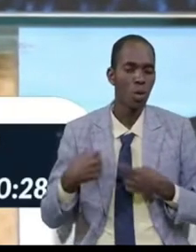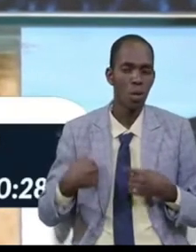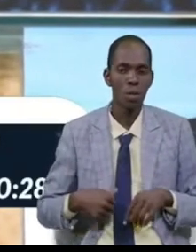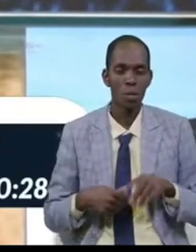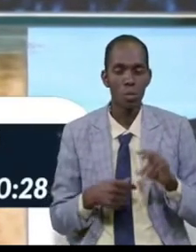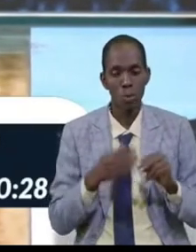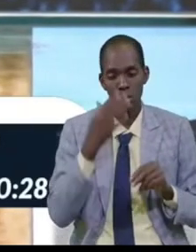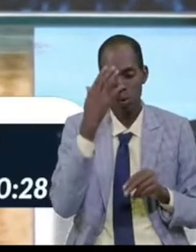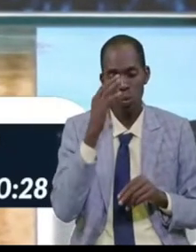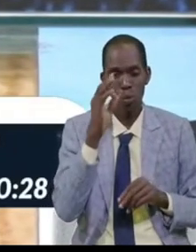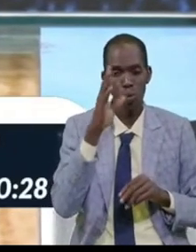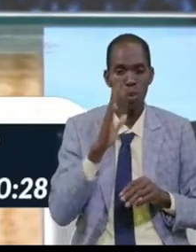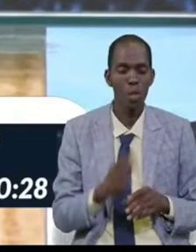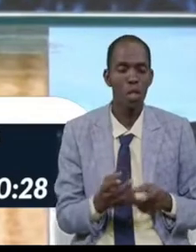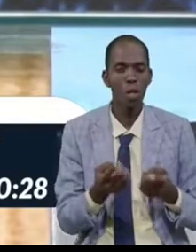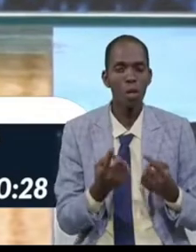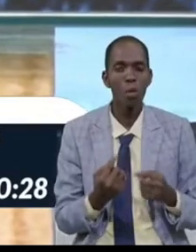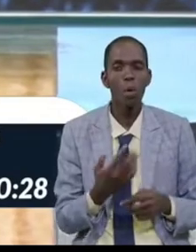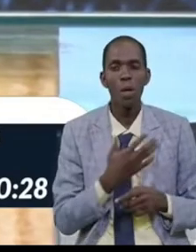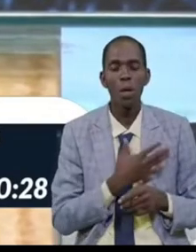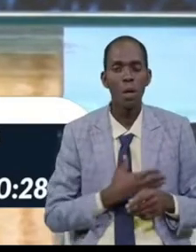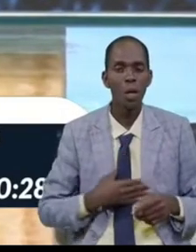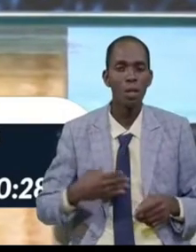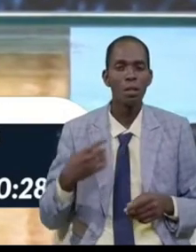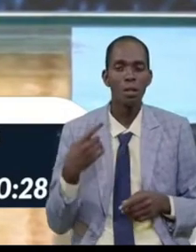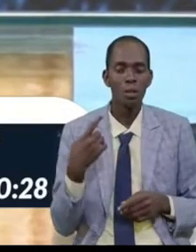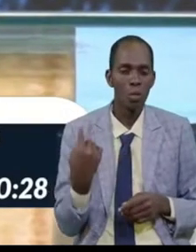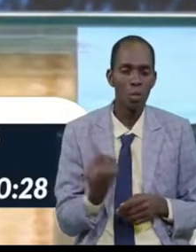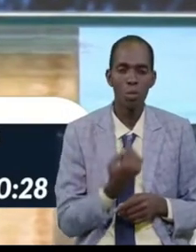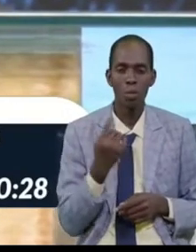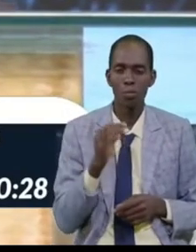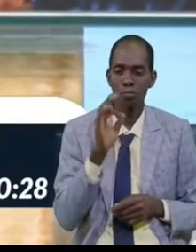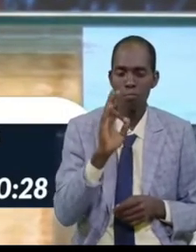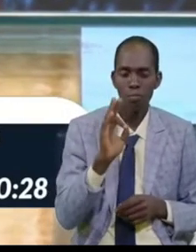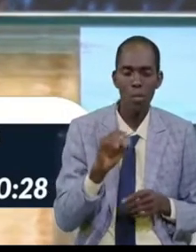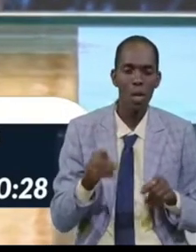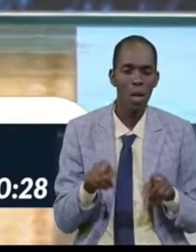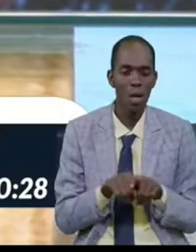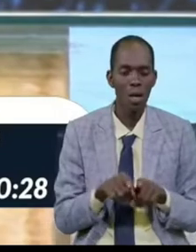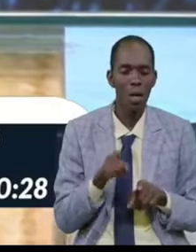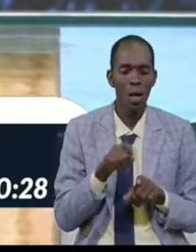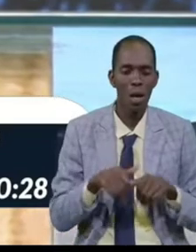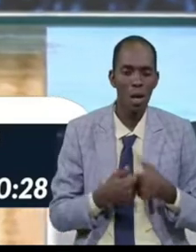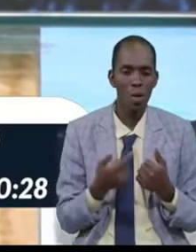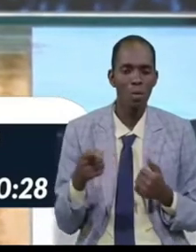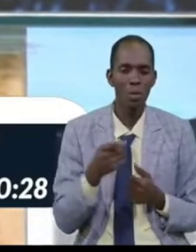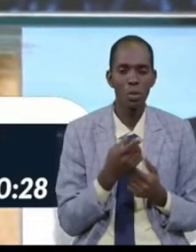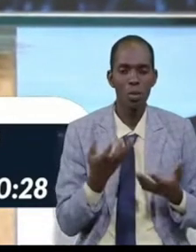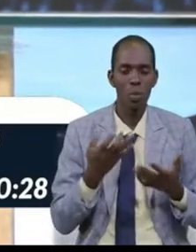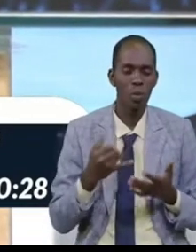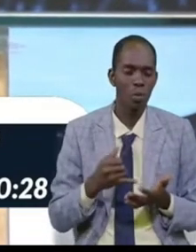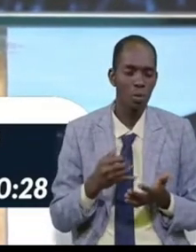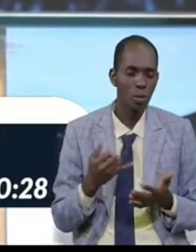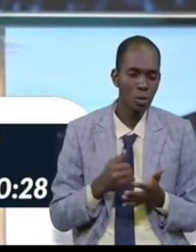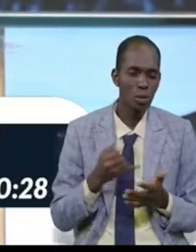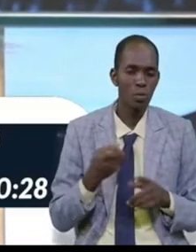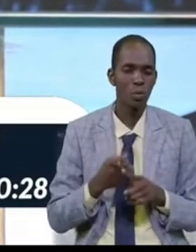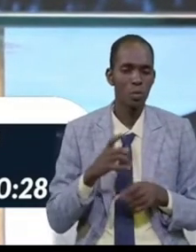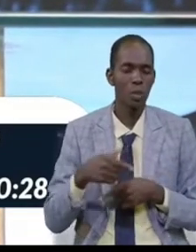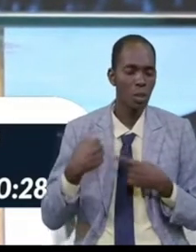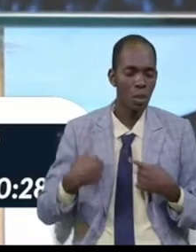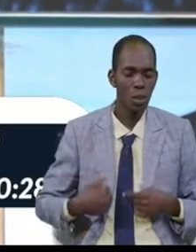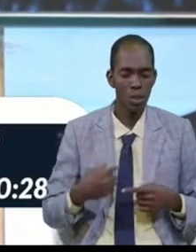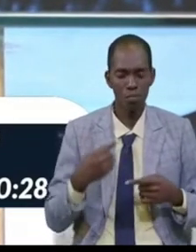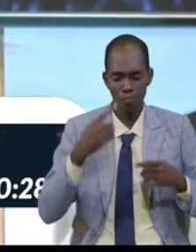the pastors come and they only minister according to their heart and they determine this is the way I'm going to talk to them